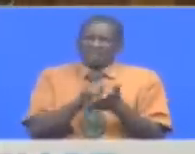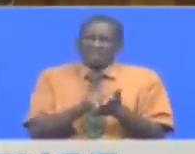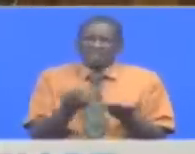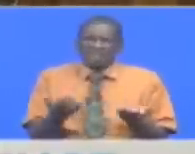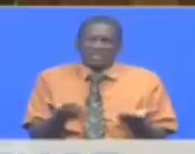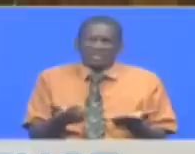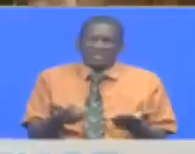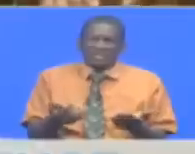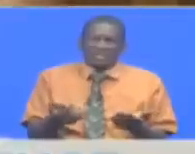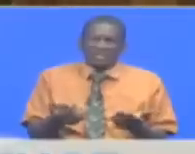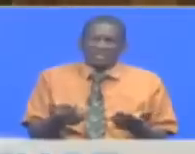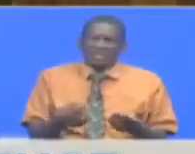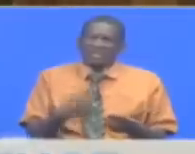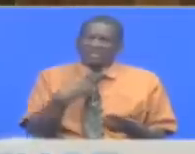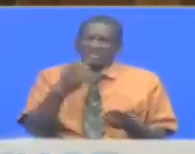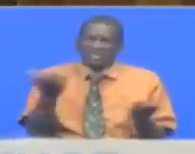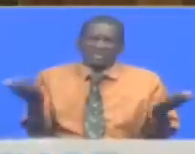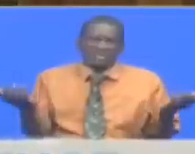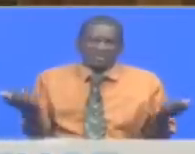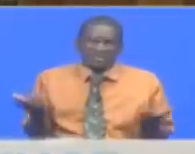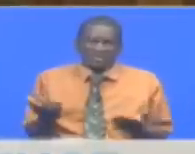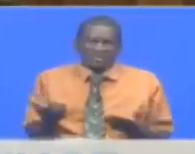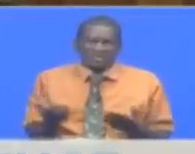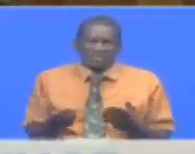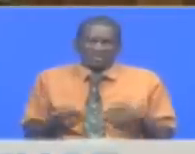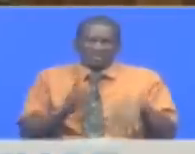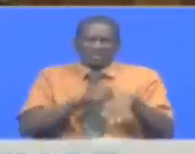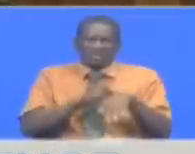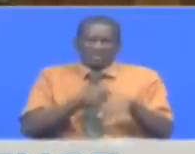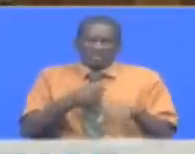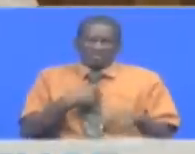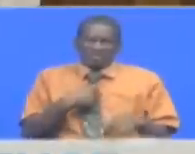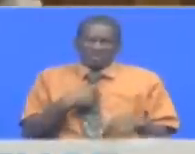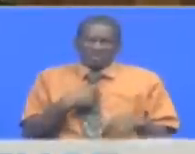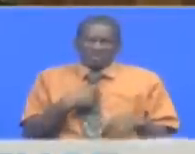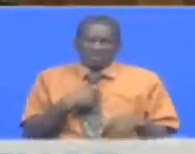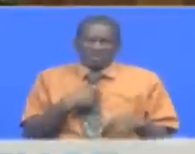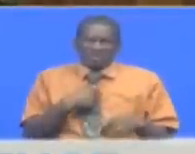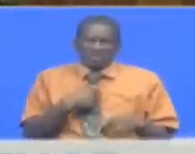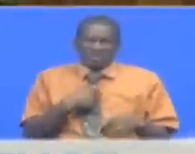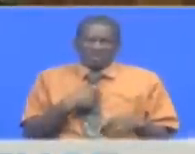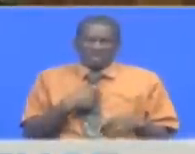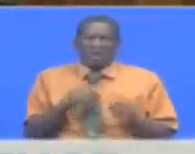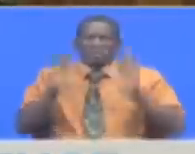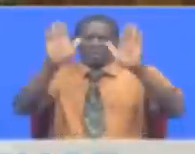going to take, I said when I was vying for my very first